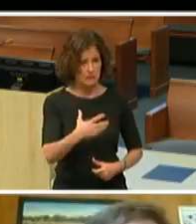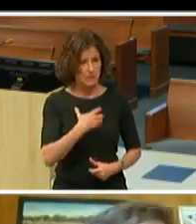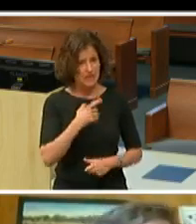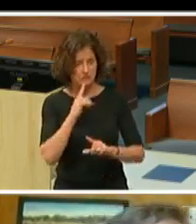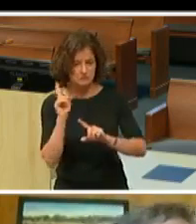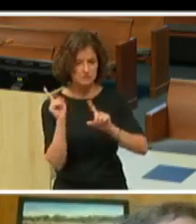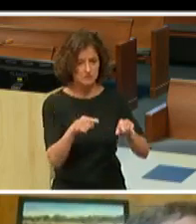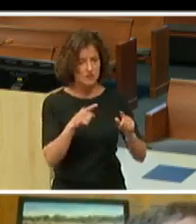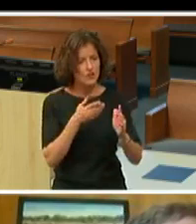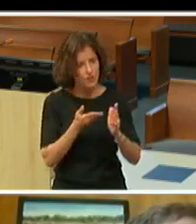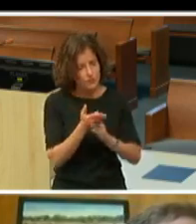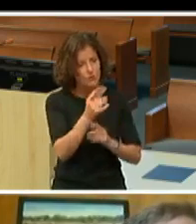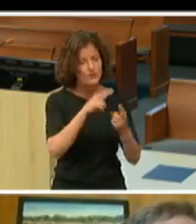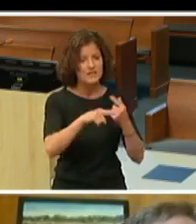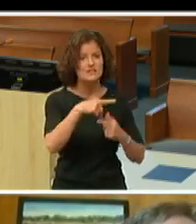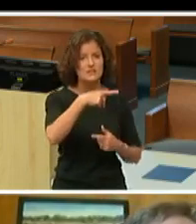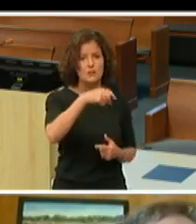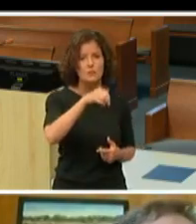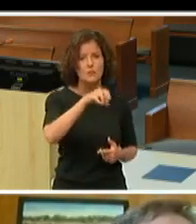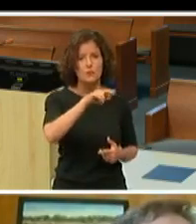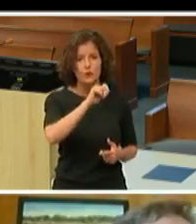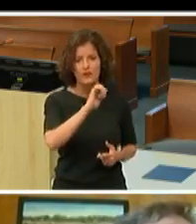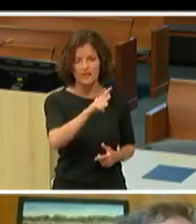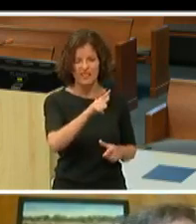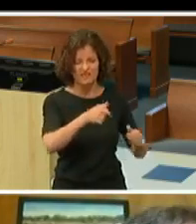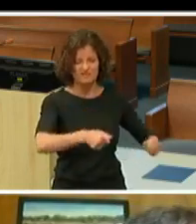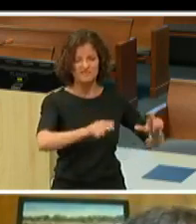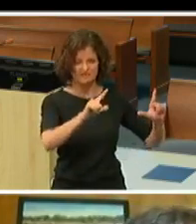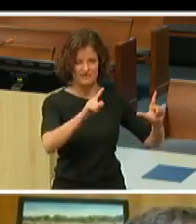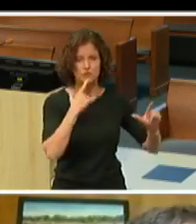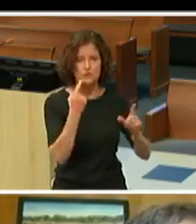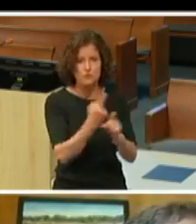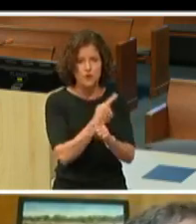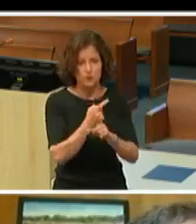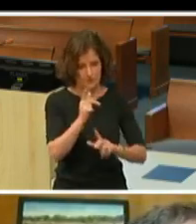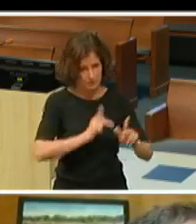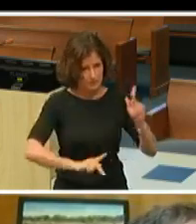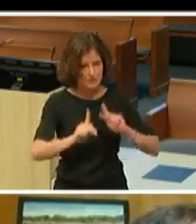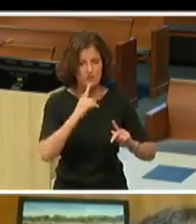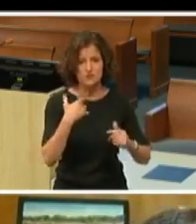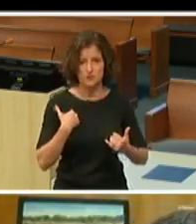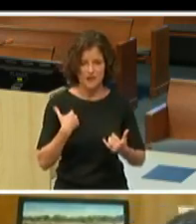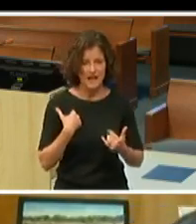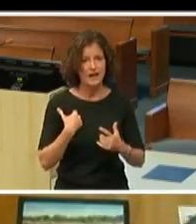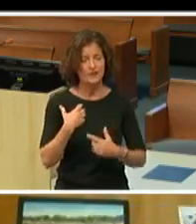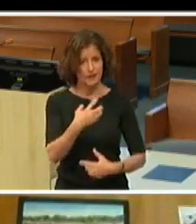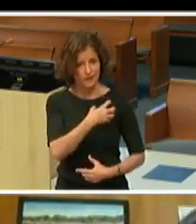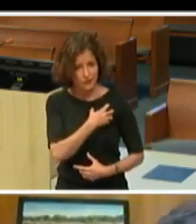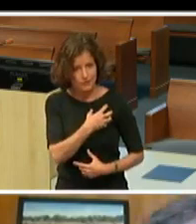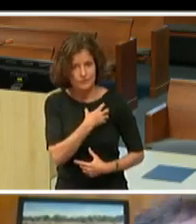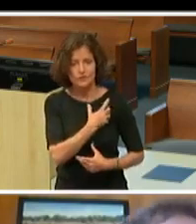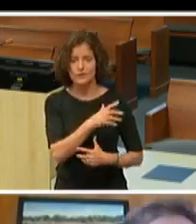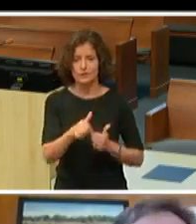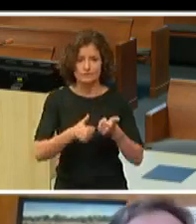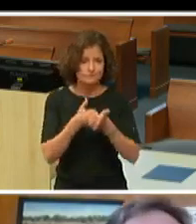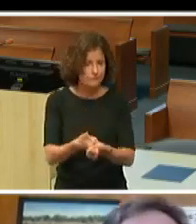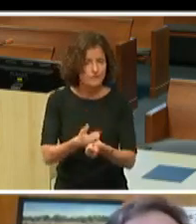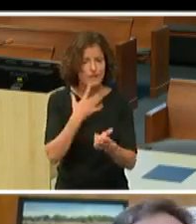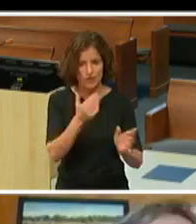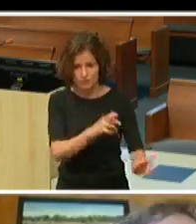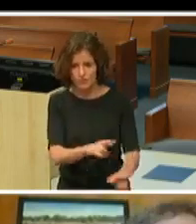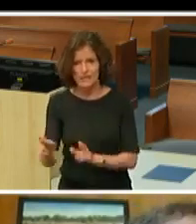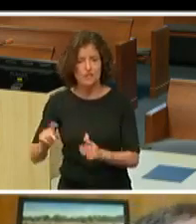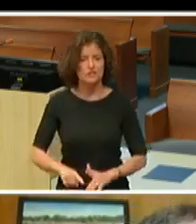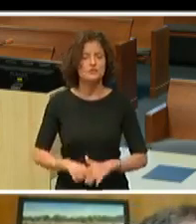be routed through that system to the appropriate people. So we have code enforcement who's prepared to